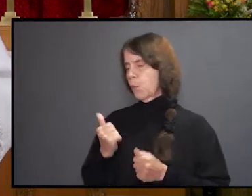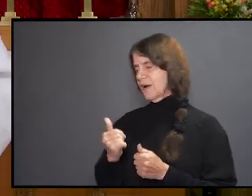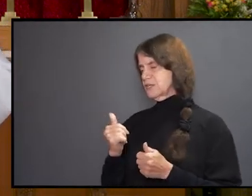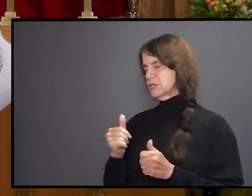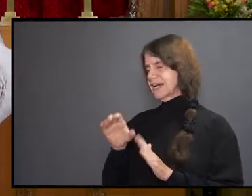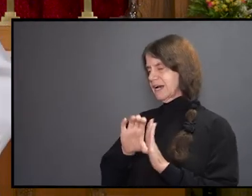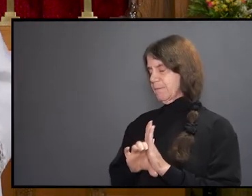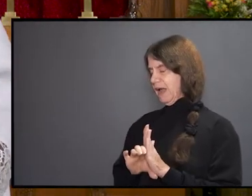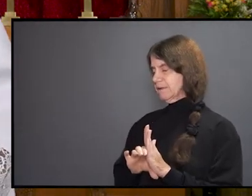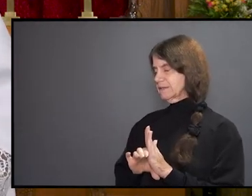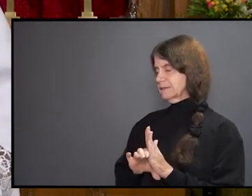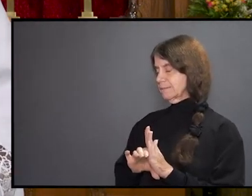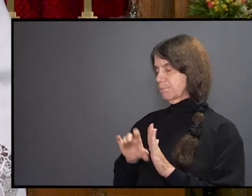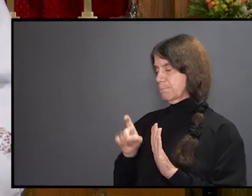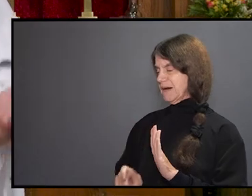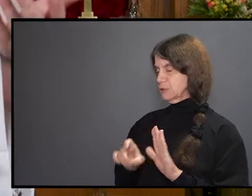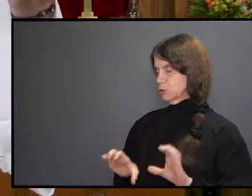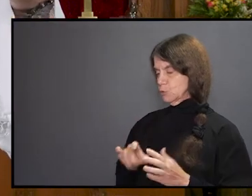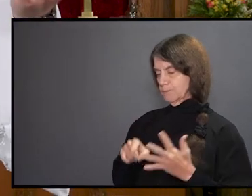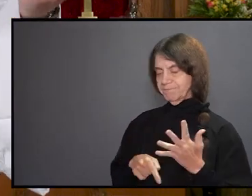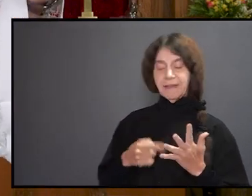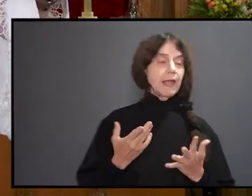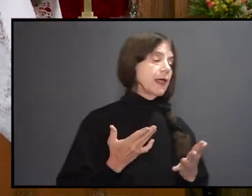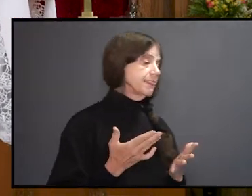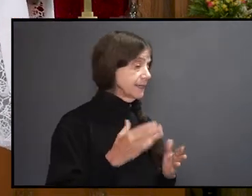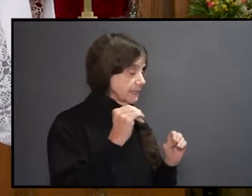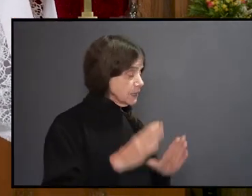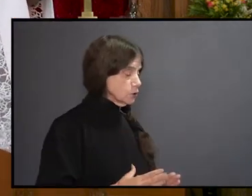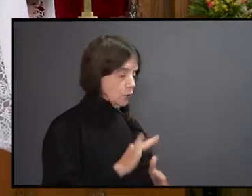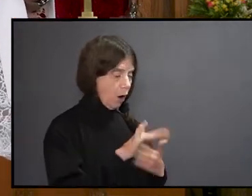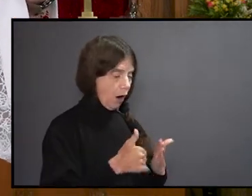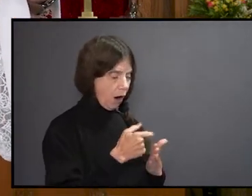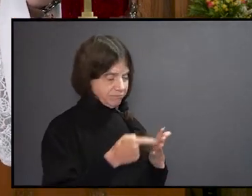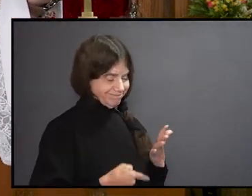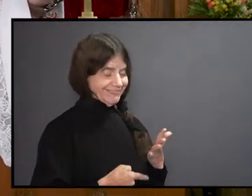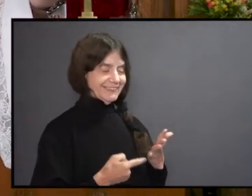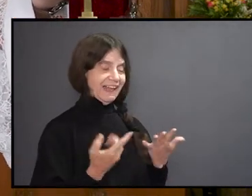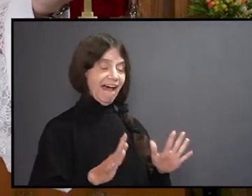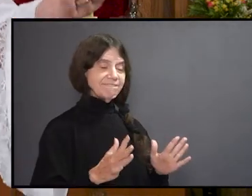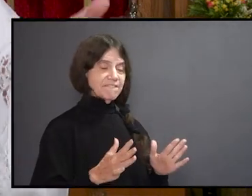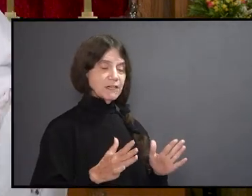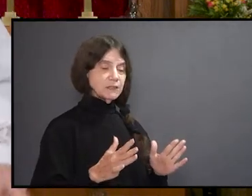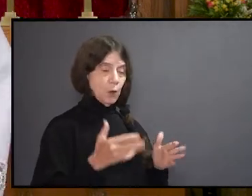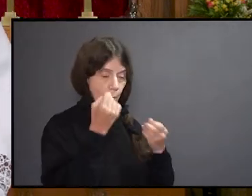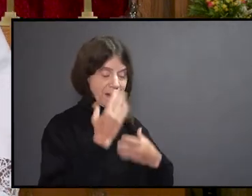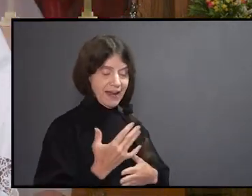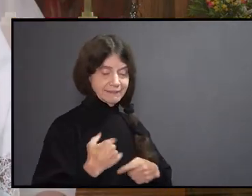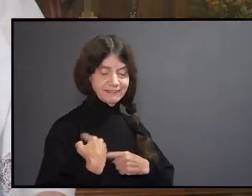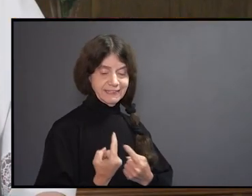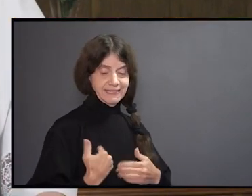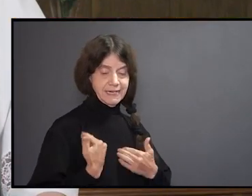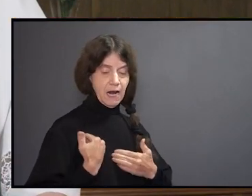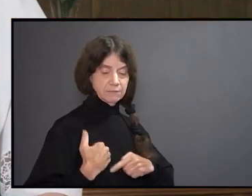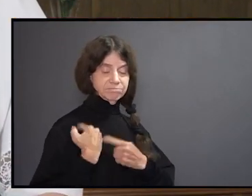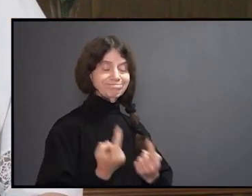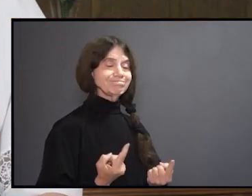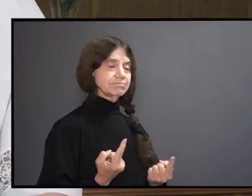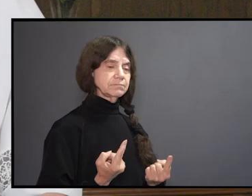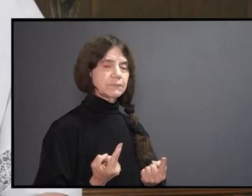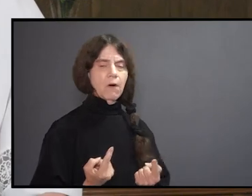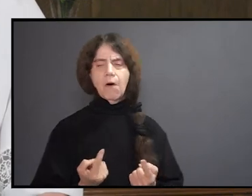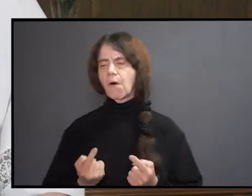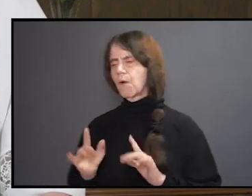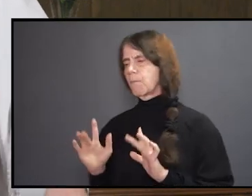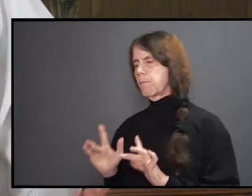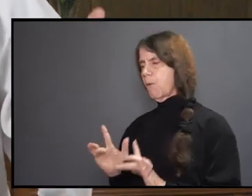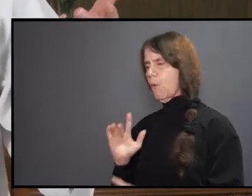to be saved 100%, and the man said, "Well, teacher, all these things I have kept from my youth." Oh, poor